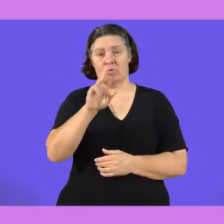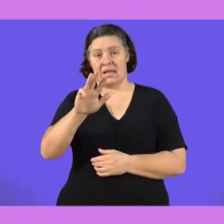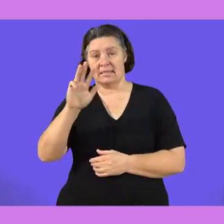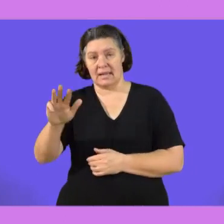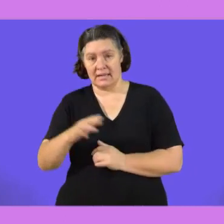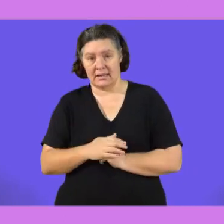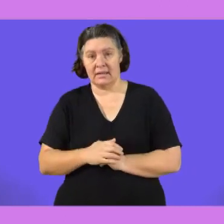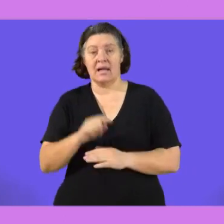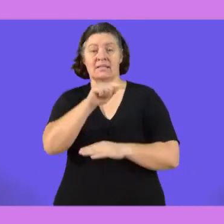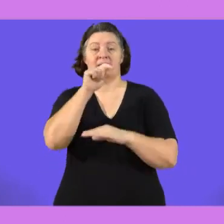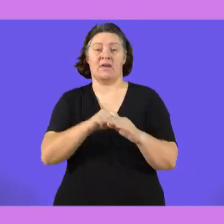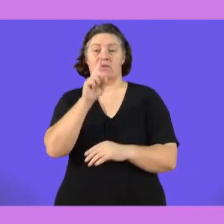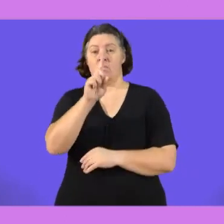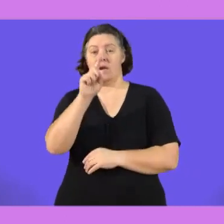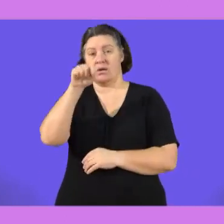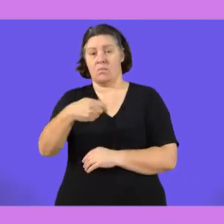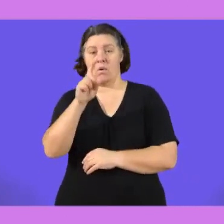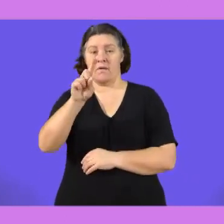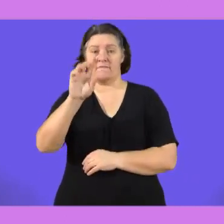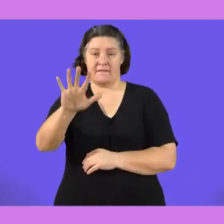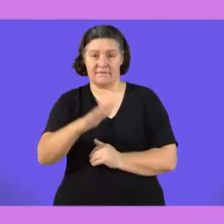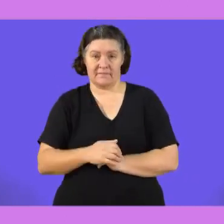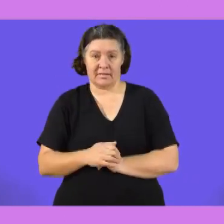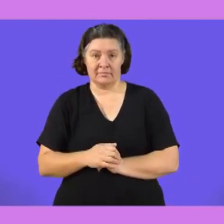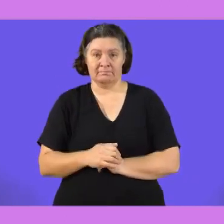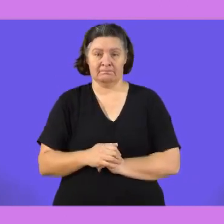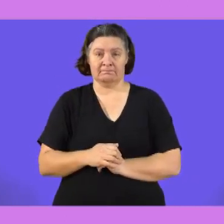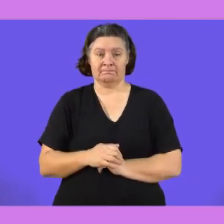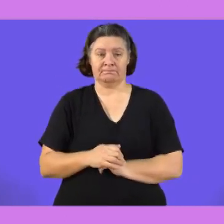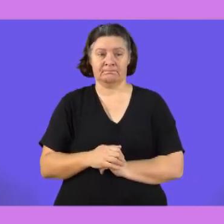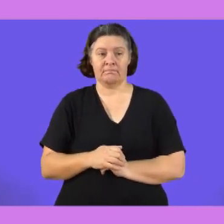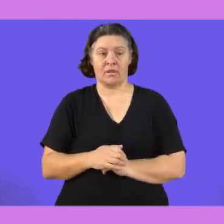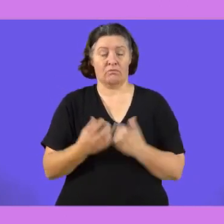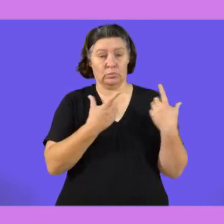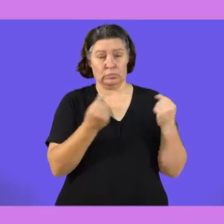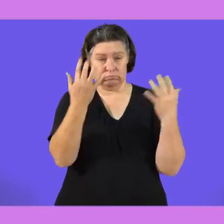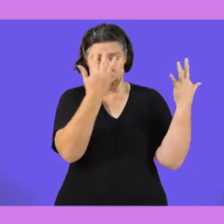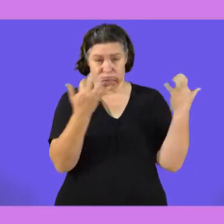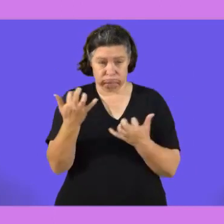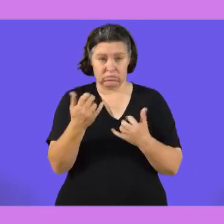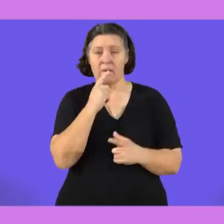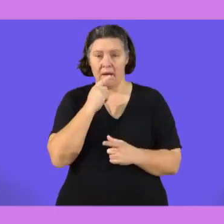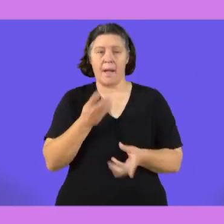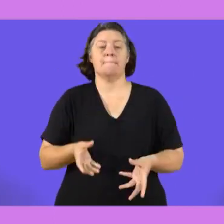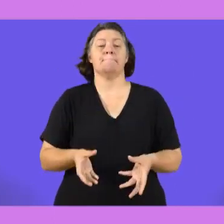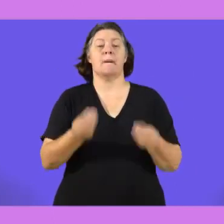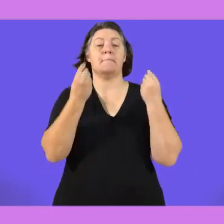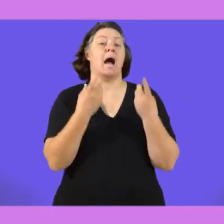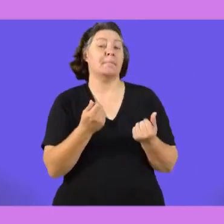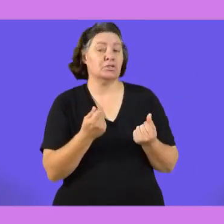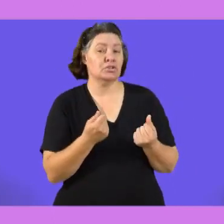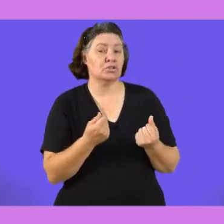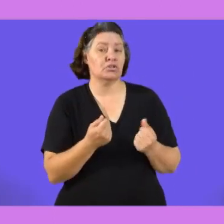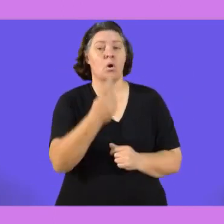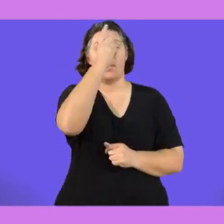it's 1,299 Rand divided by 1.15. So if you do that calculation, you'll end